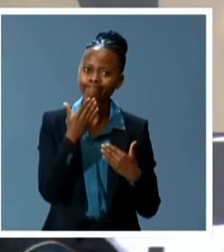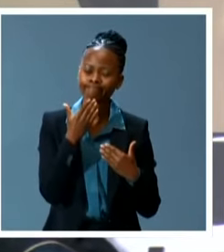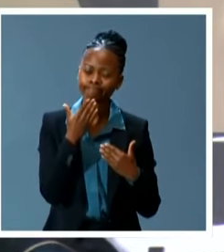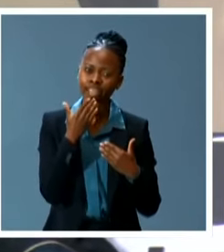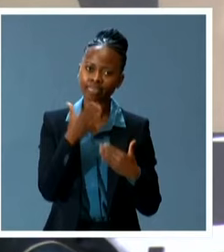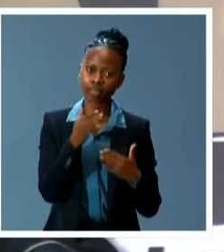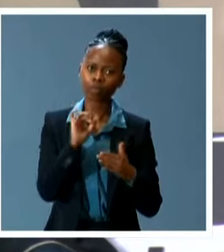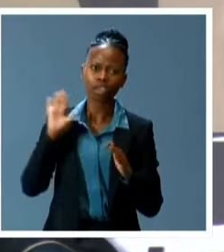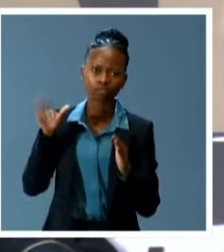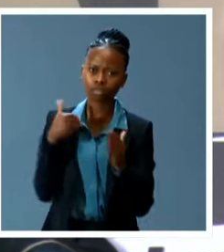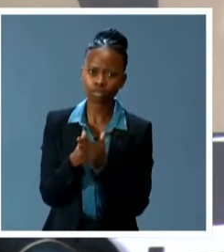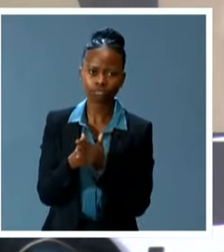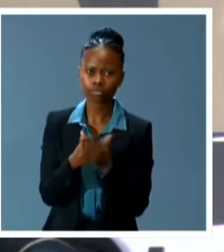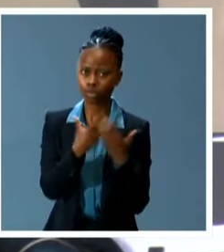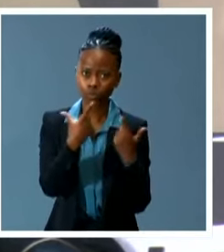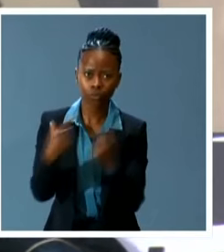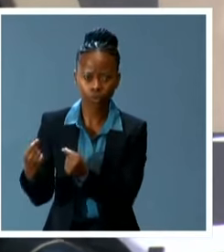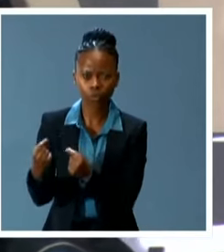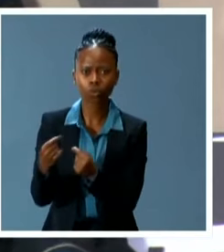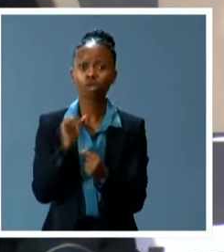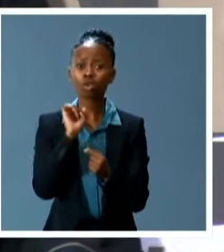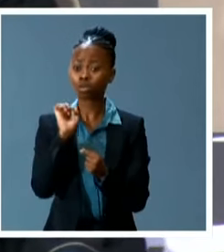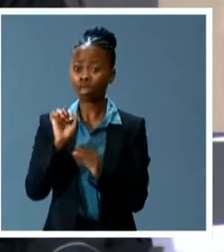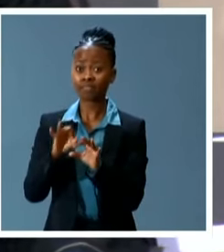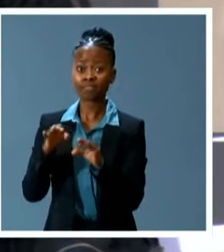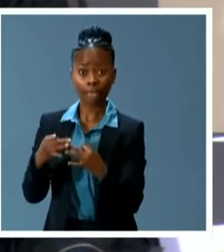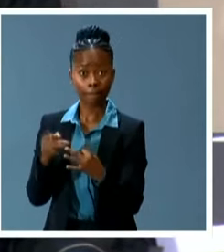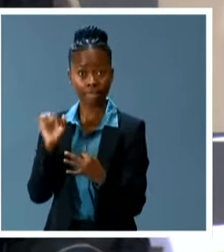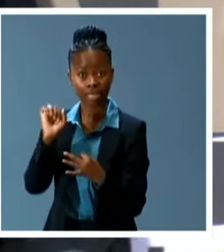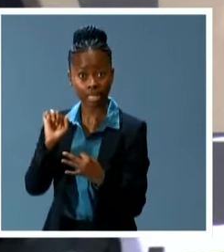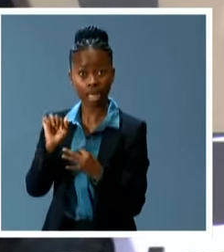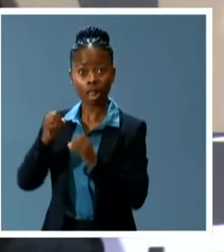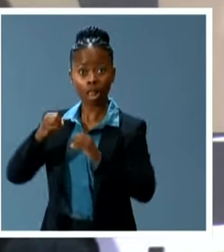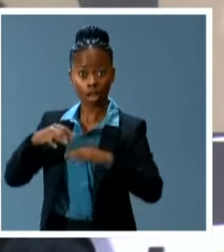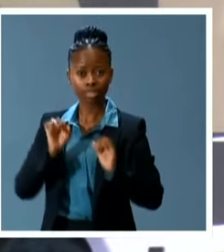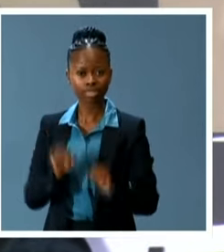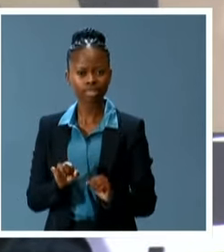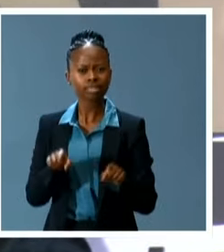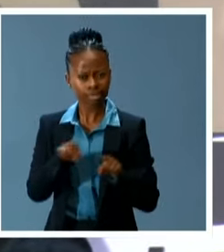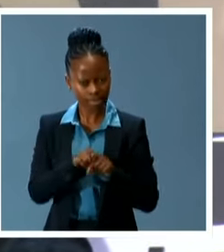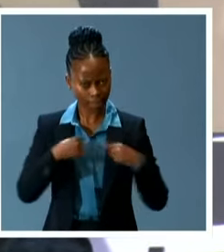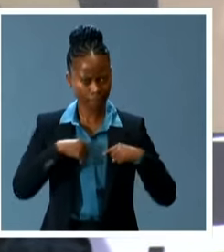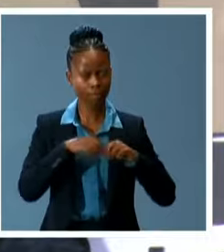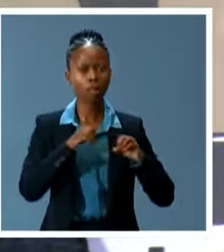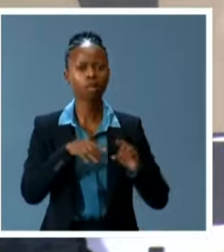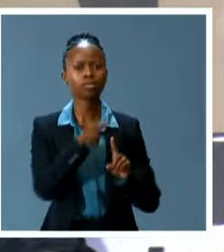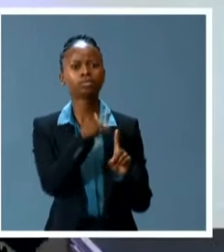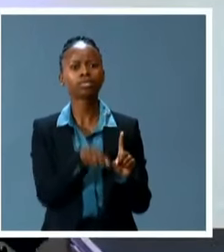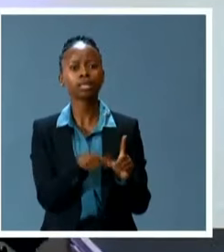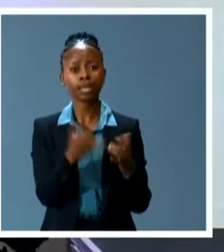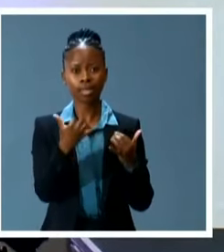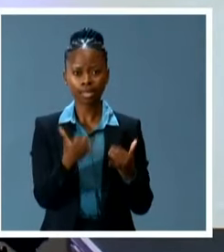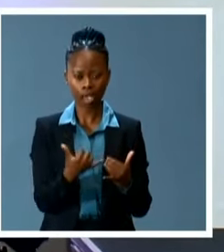ours. Please join me in the singing of the South African national anthem.